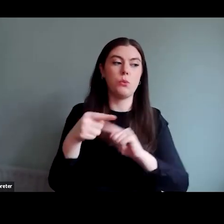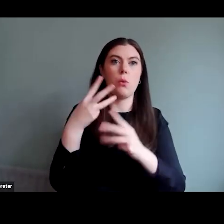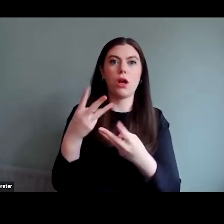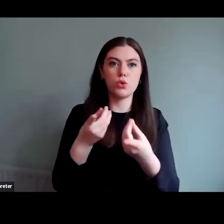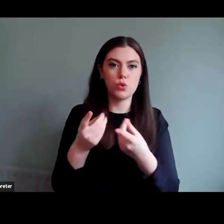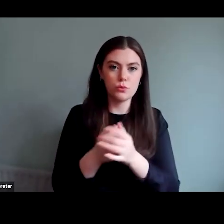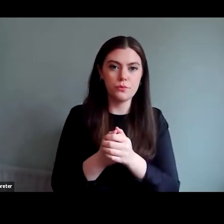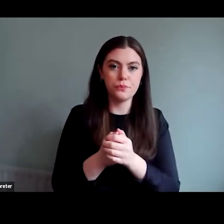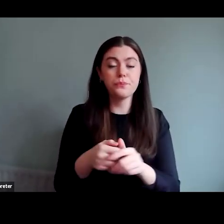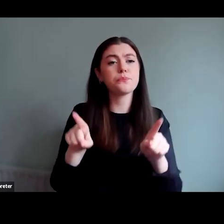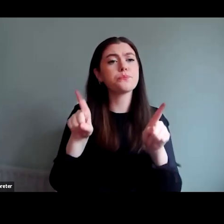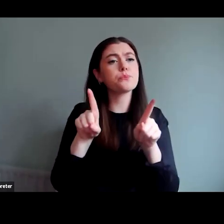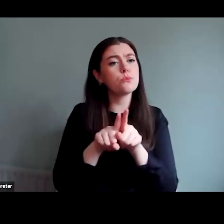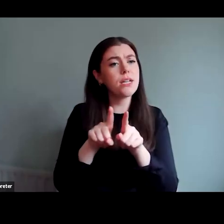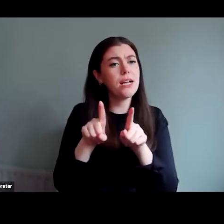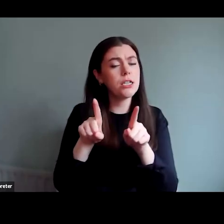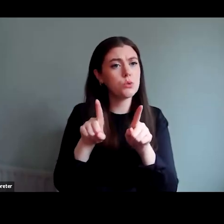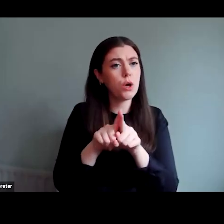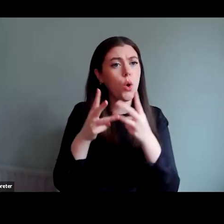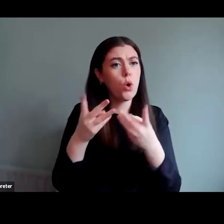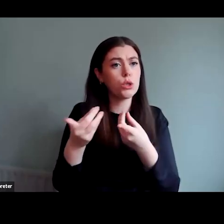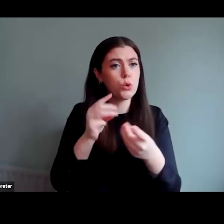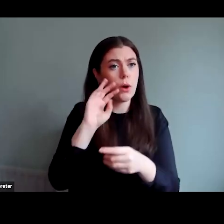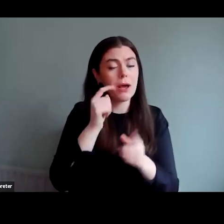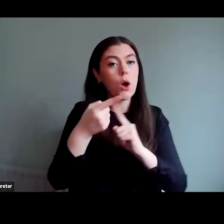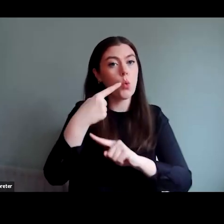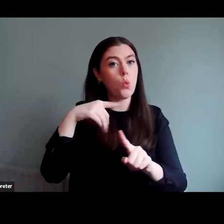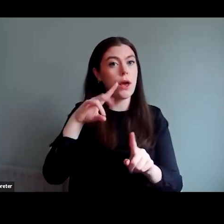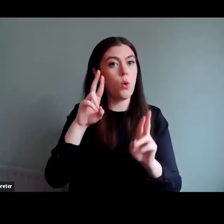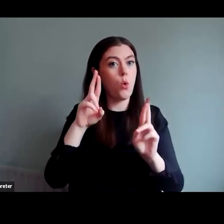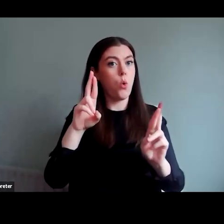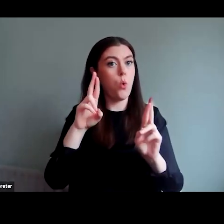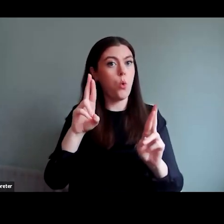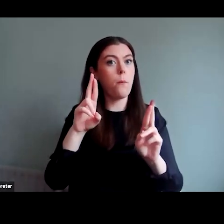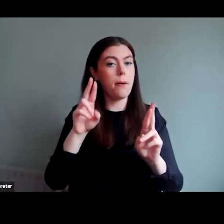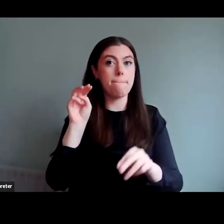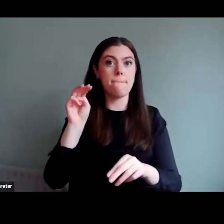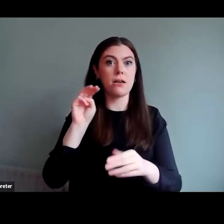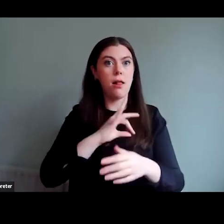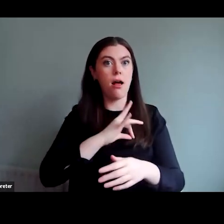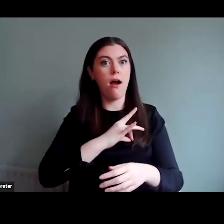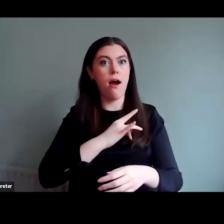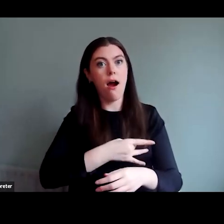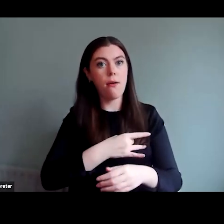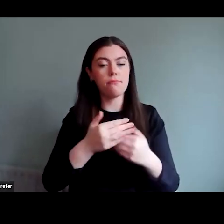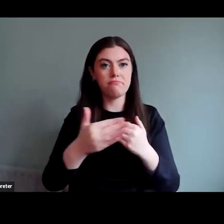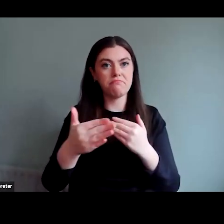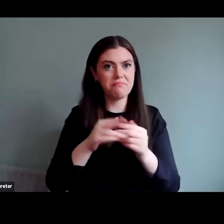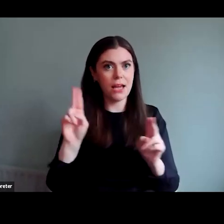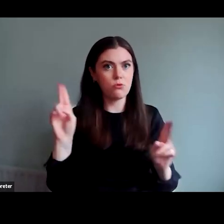also wanted to take this approach because with the hope that it would reduce potential harm of bringing